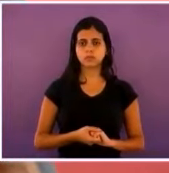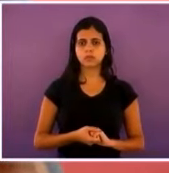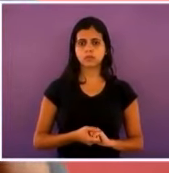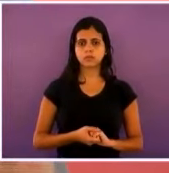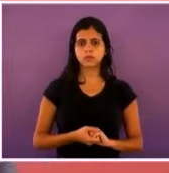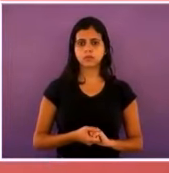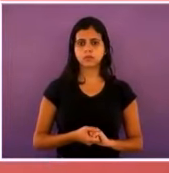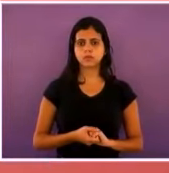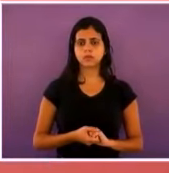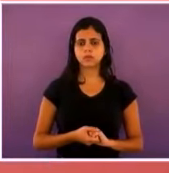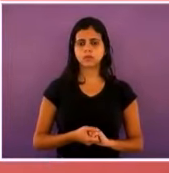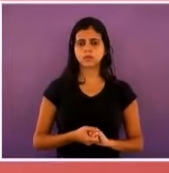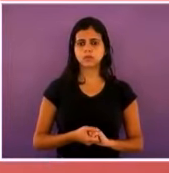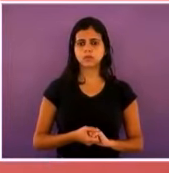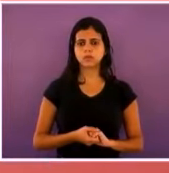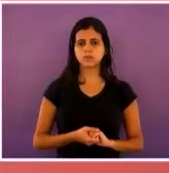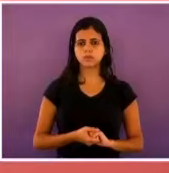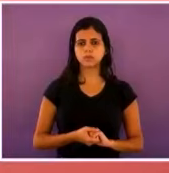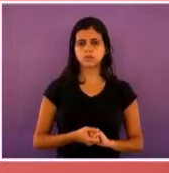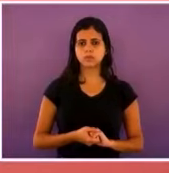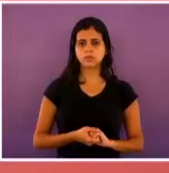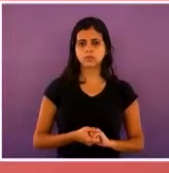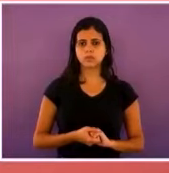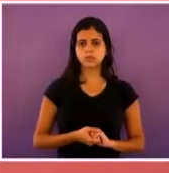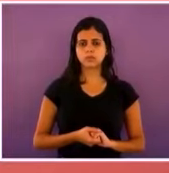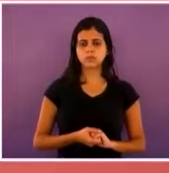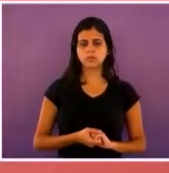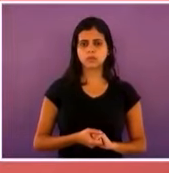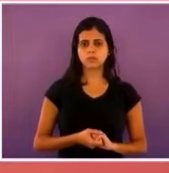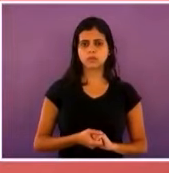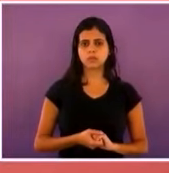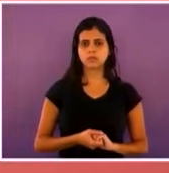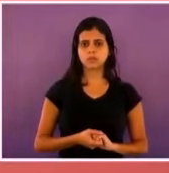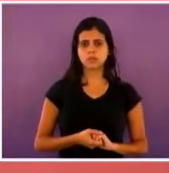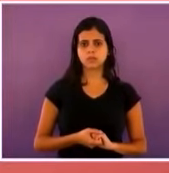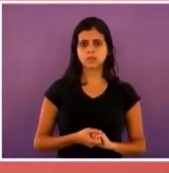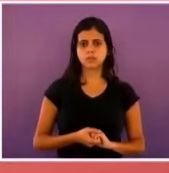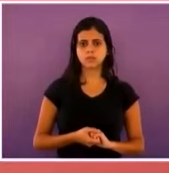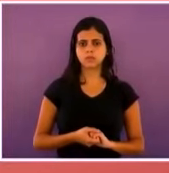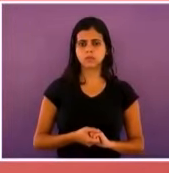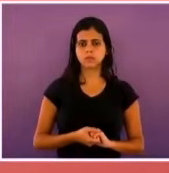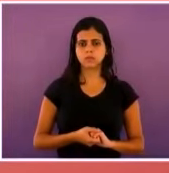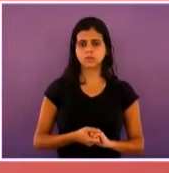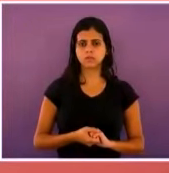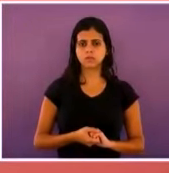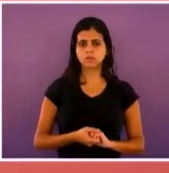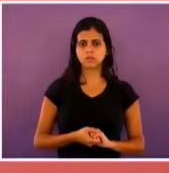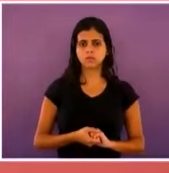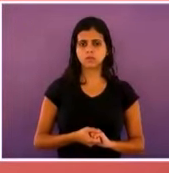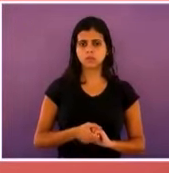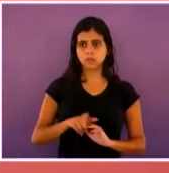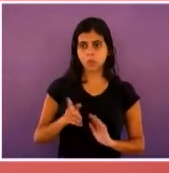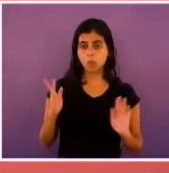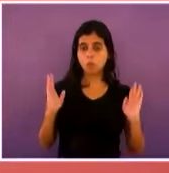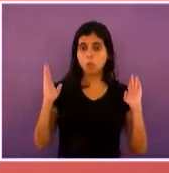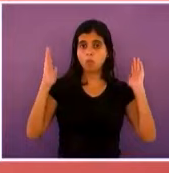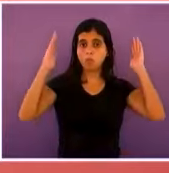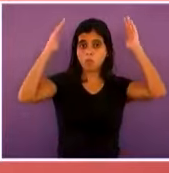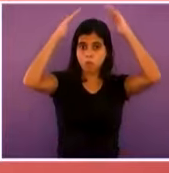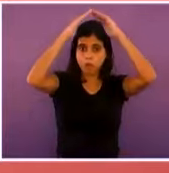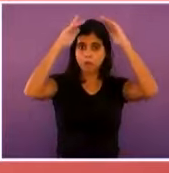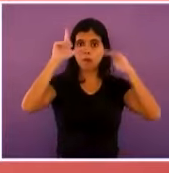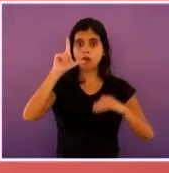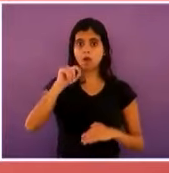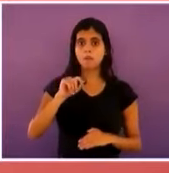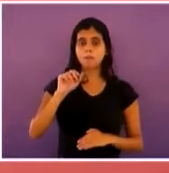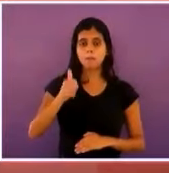He is the first Jesuit pope in the history of the Catholic Church. Ele é o primeiro padre